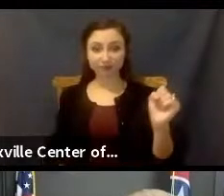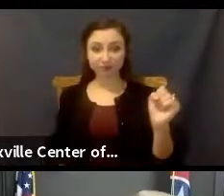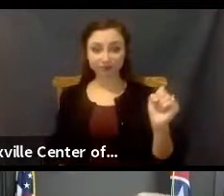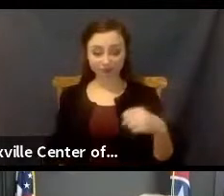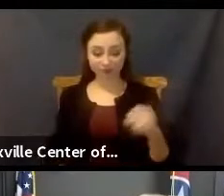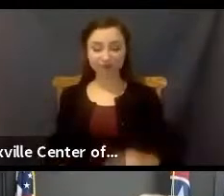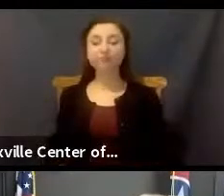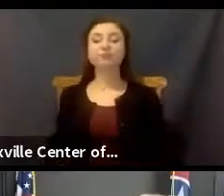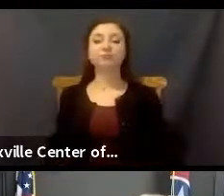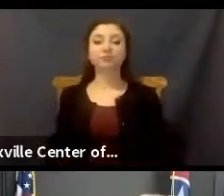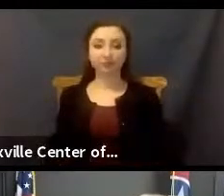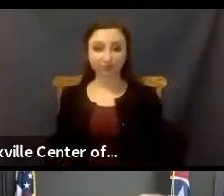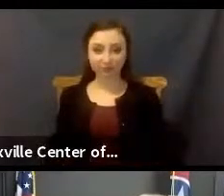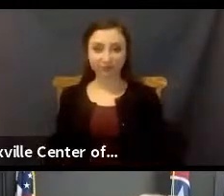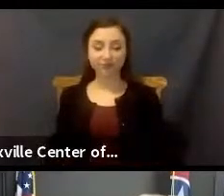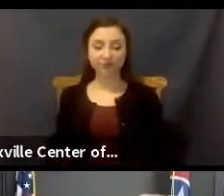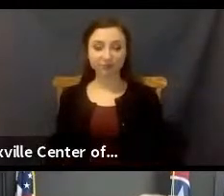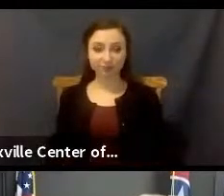Yes.